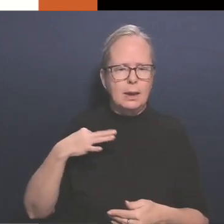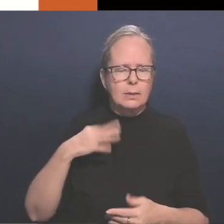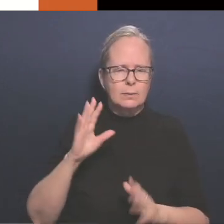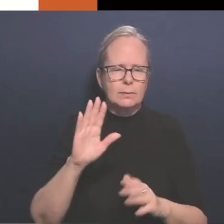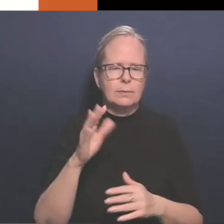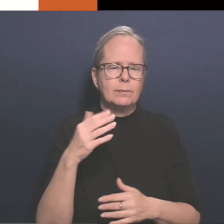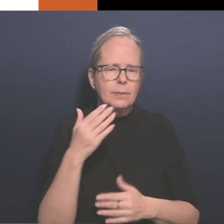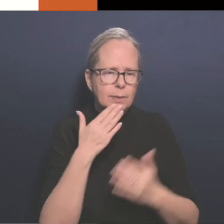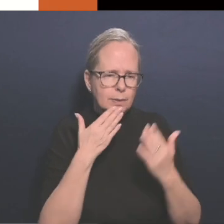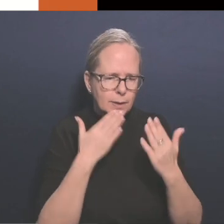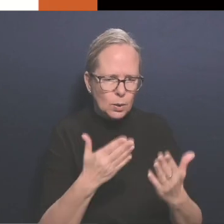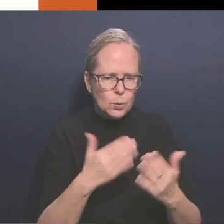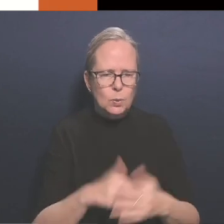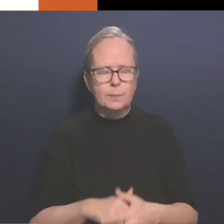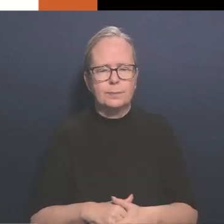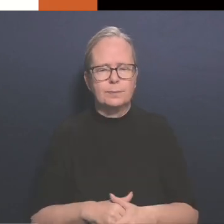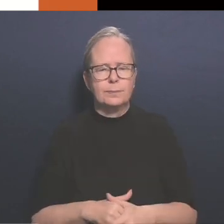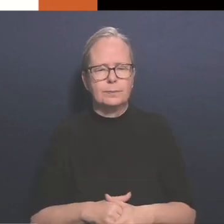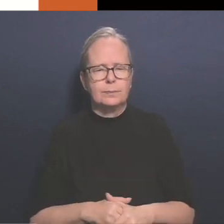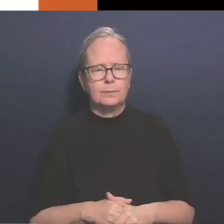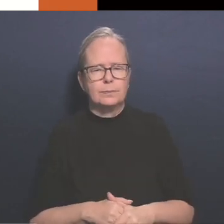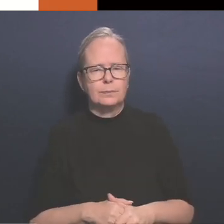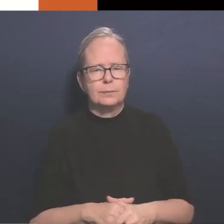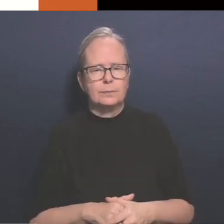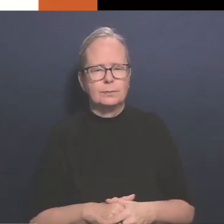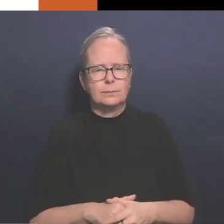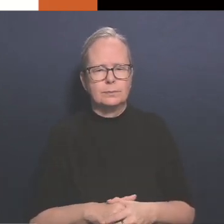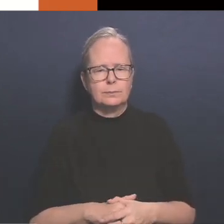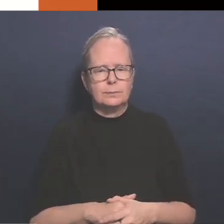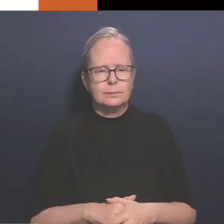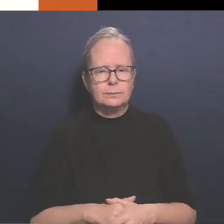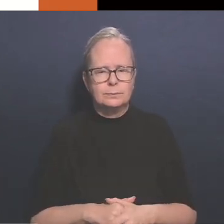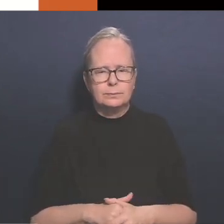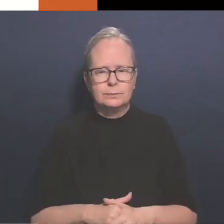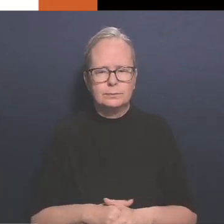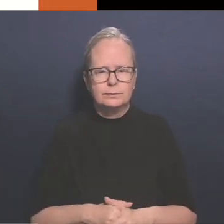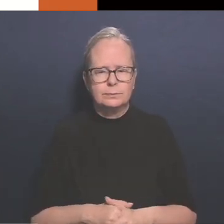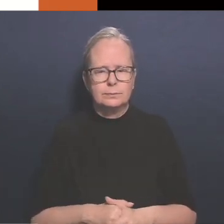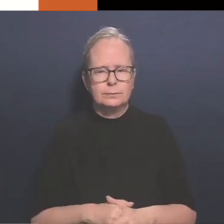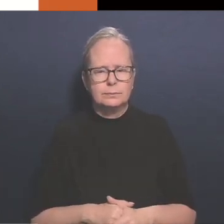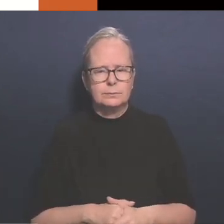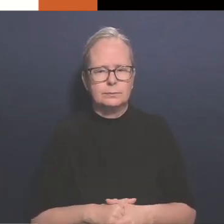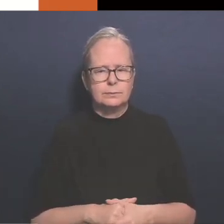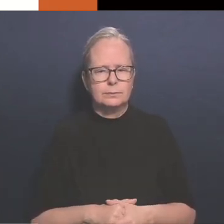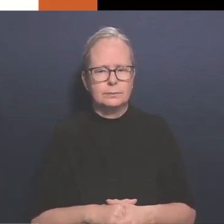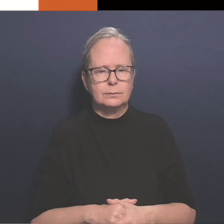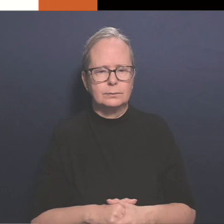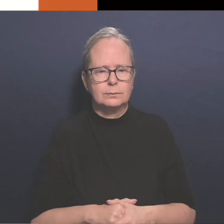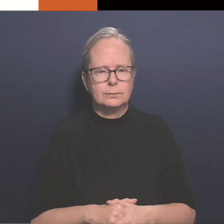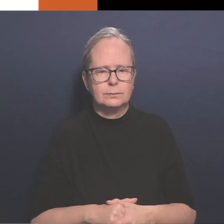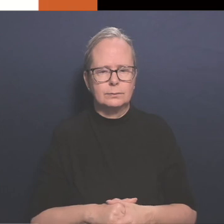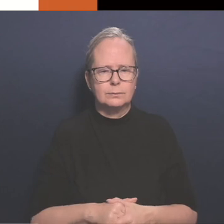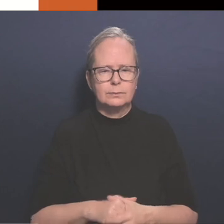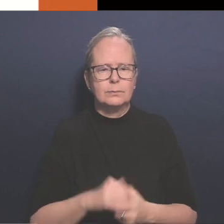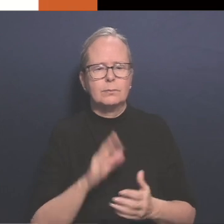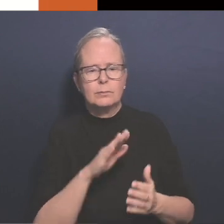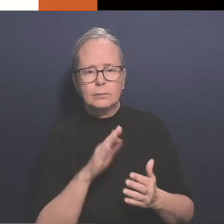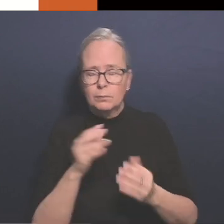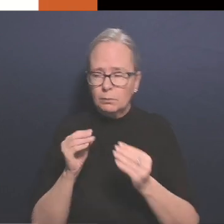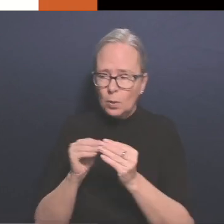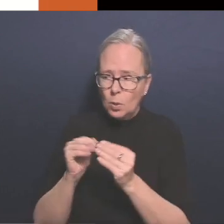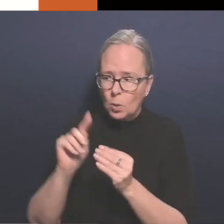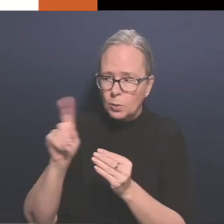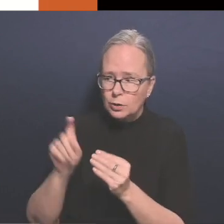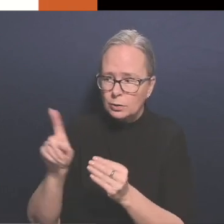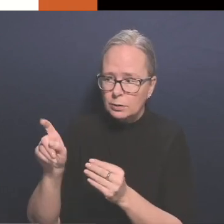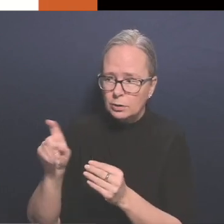all suggestions as well as any questions you might have. And there's also on both an online